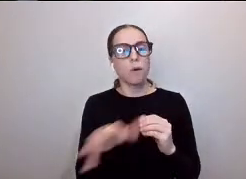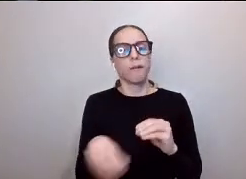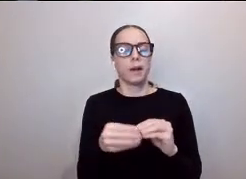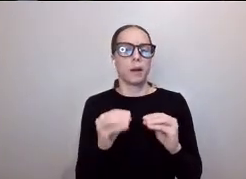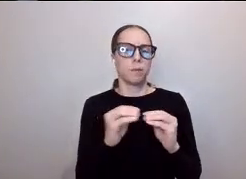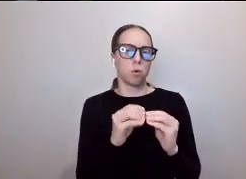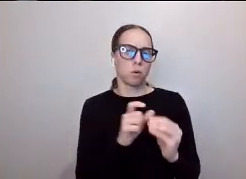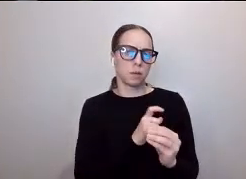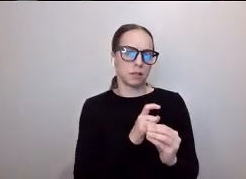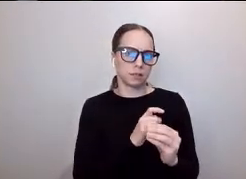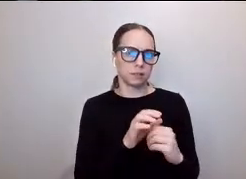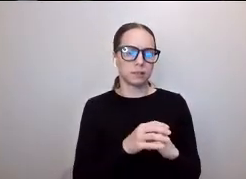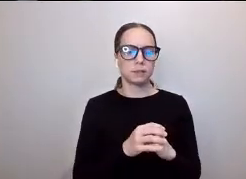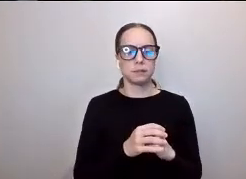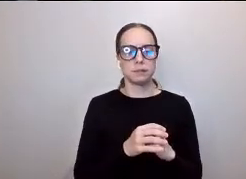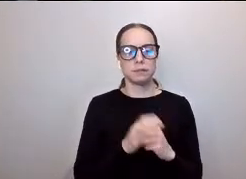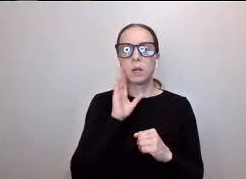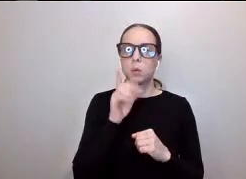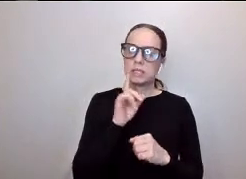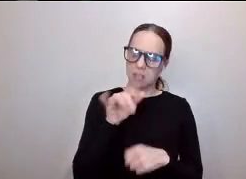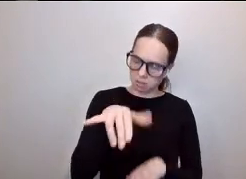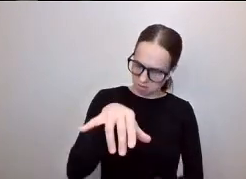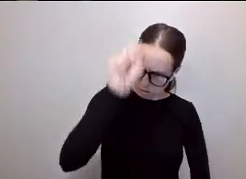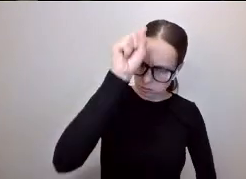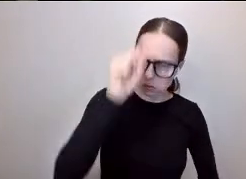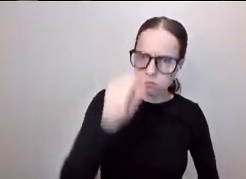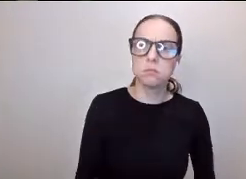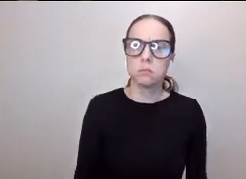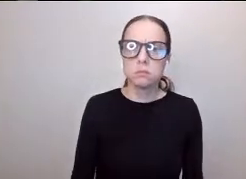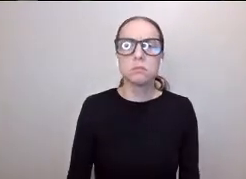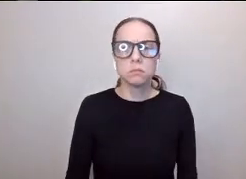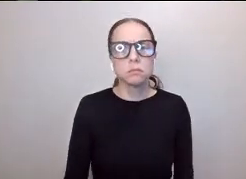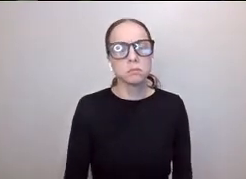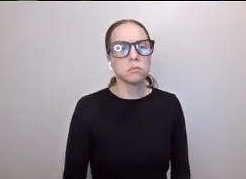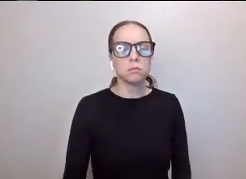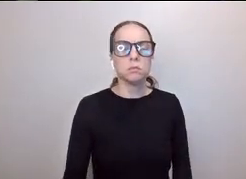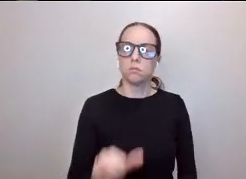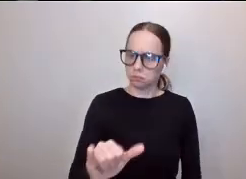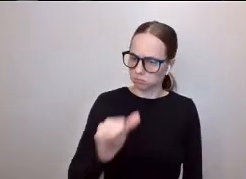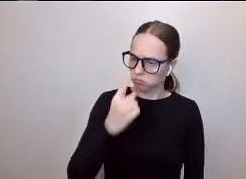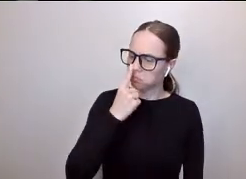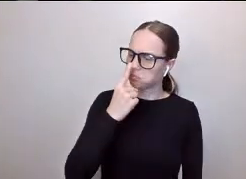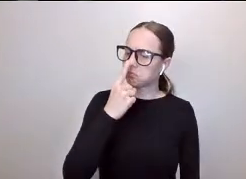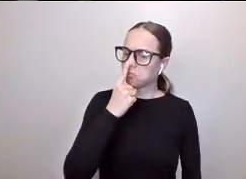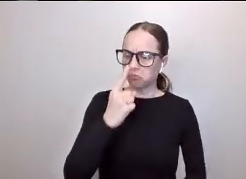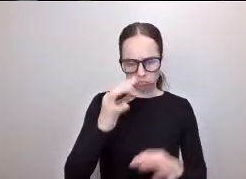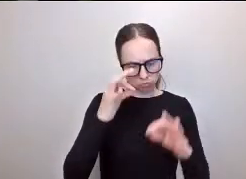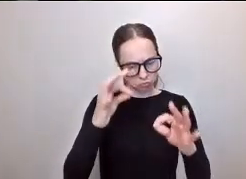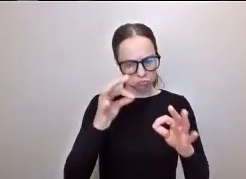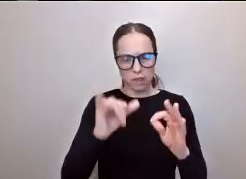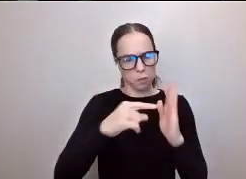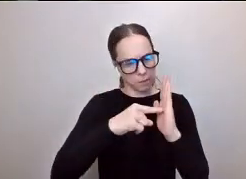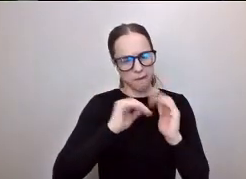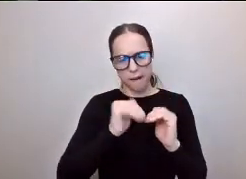say, yes, that, and you know, that's exactly representing how I feel and what I want to see.